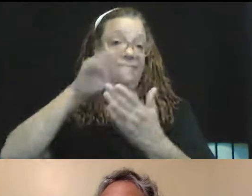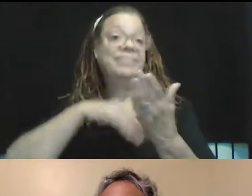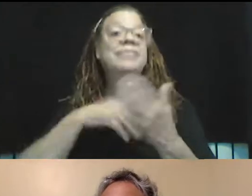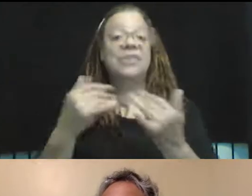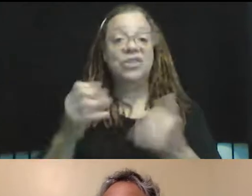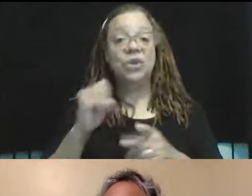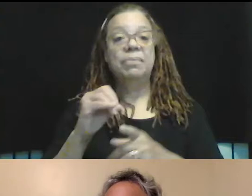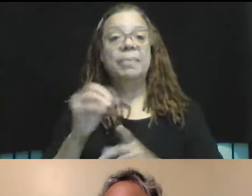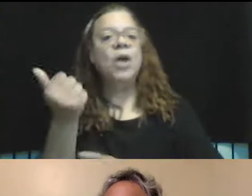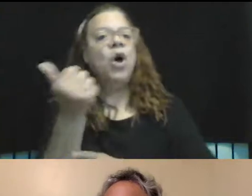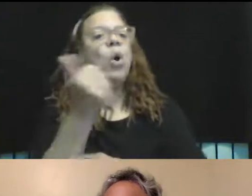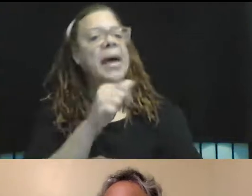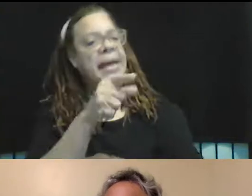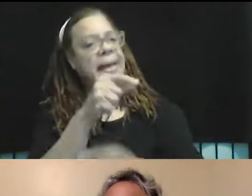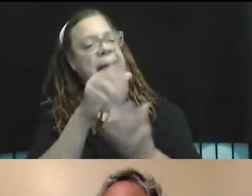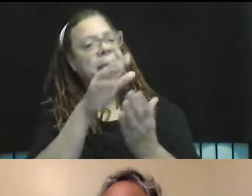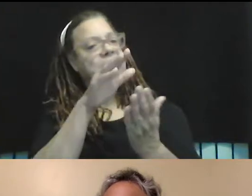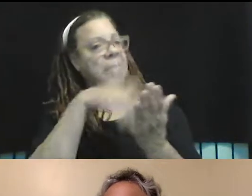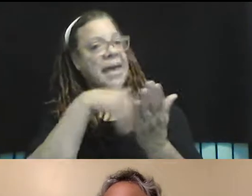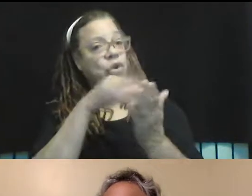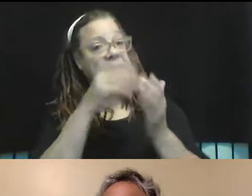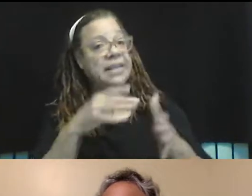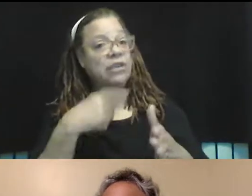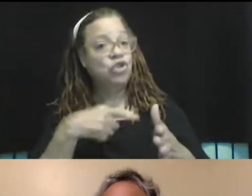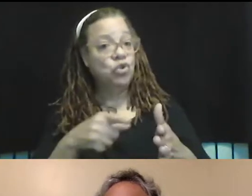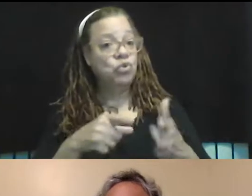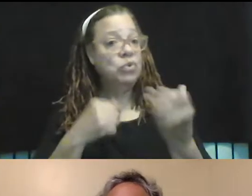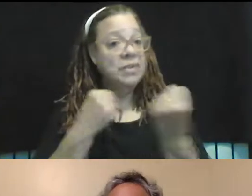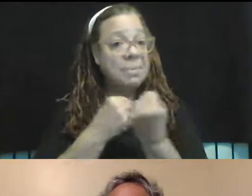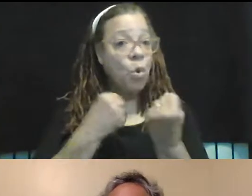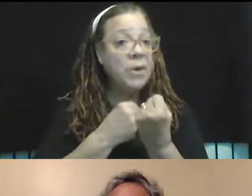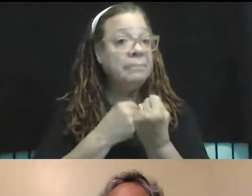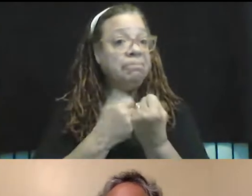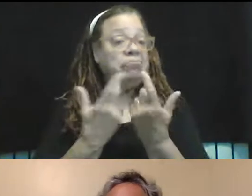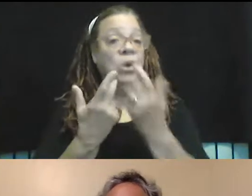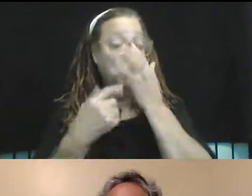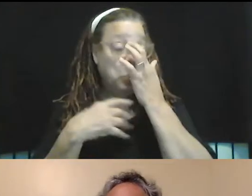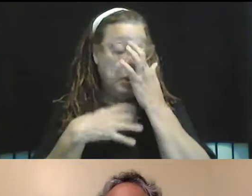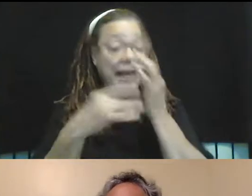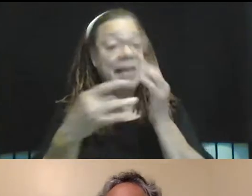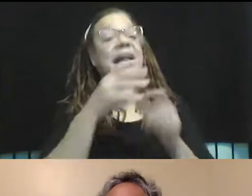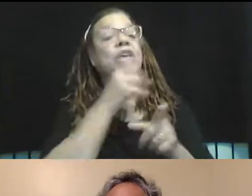Are there any painters that you particularly like, either current ones or the old masters or whatever?